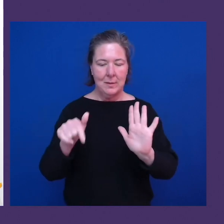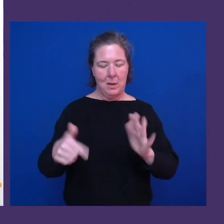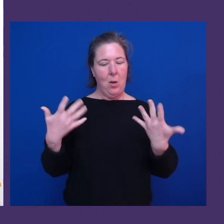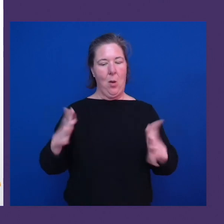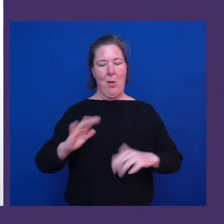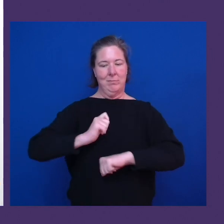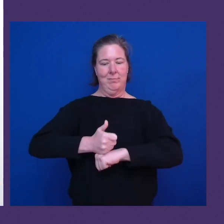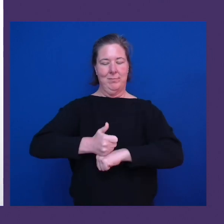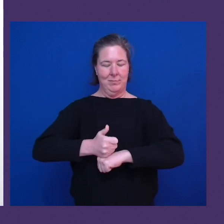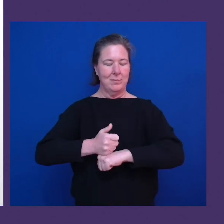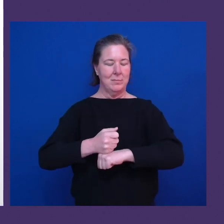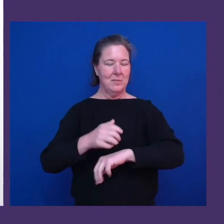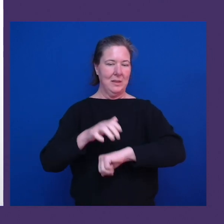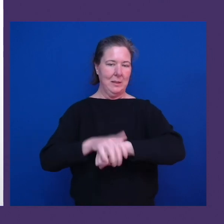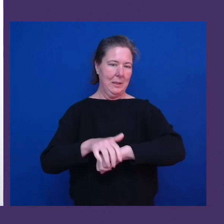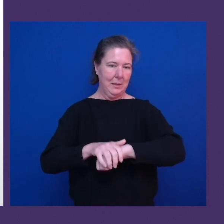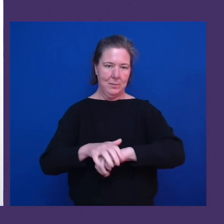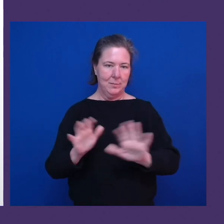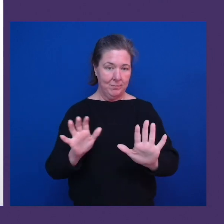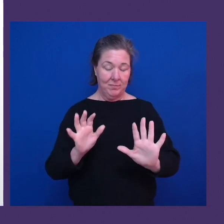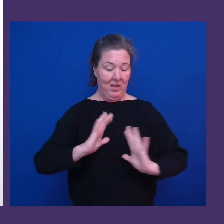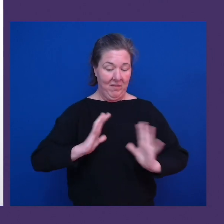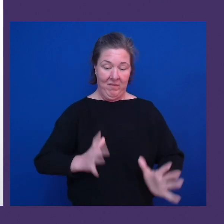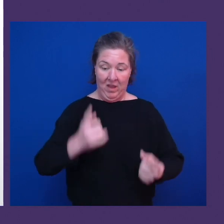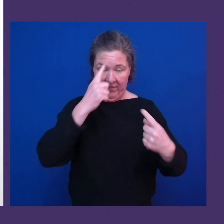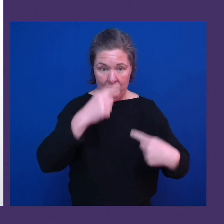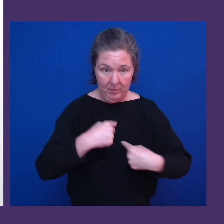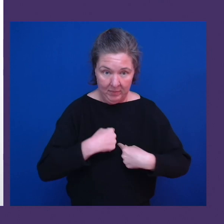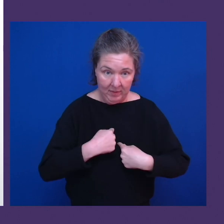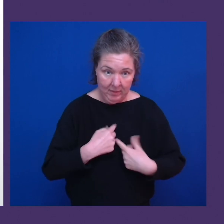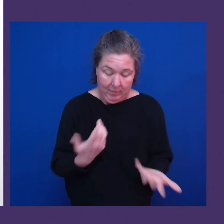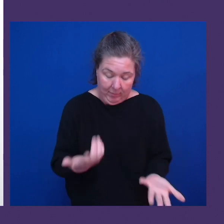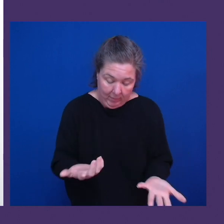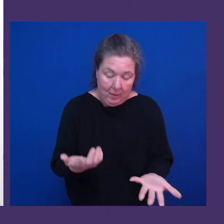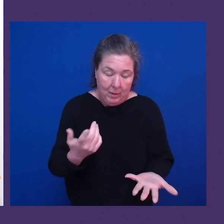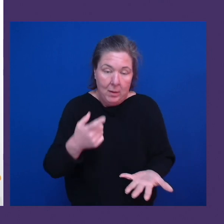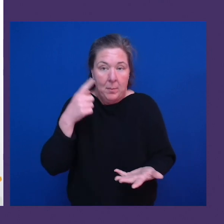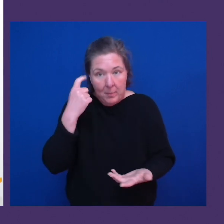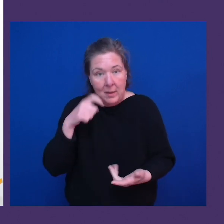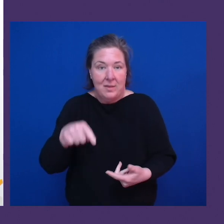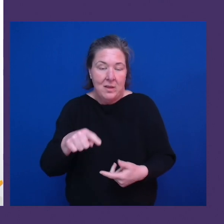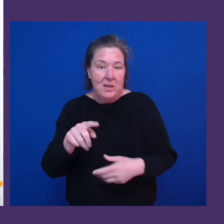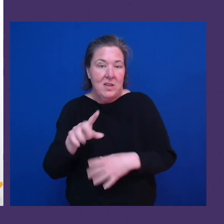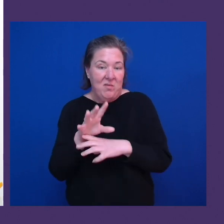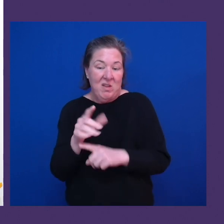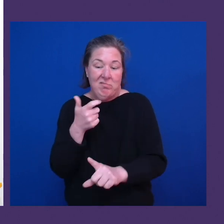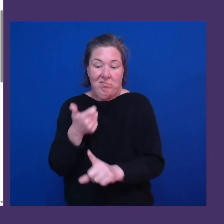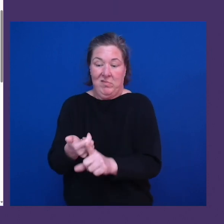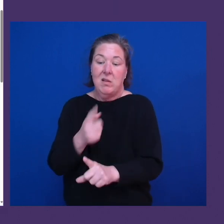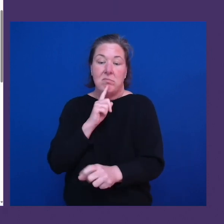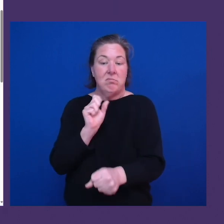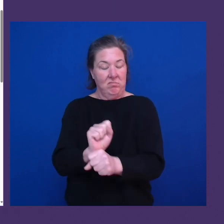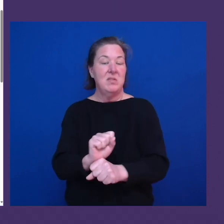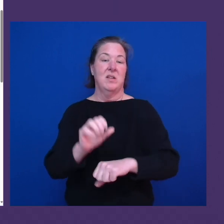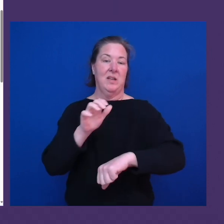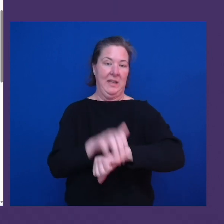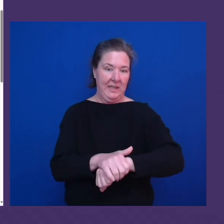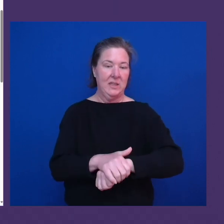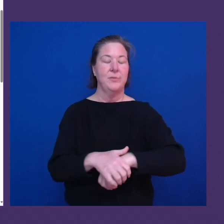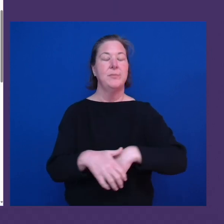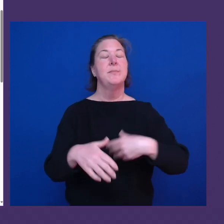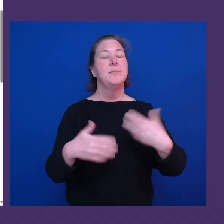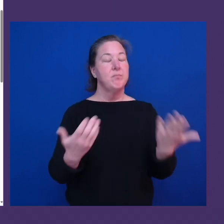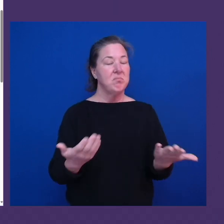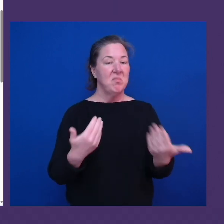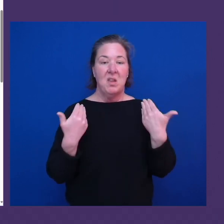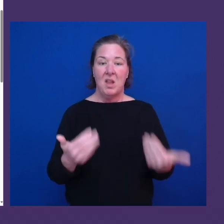itself to English, which is fine for me because this video is indeed in English. Then I just